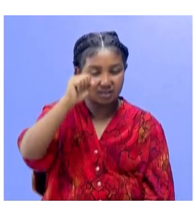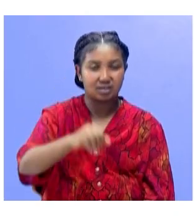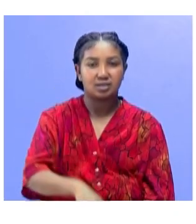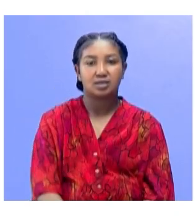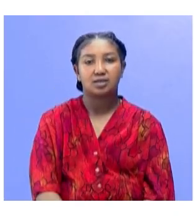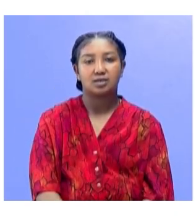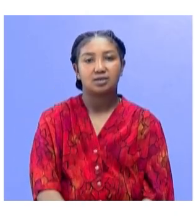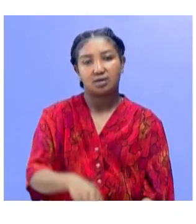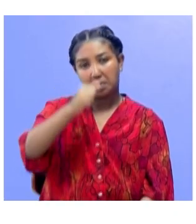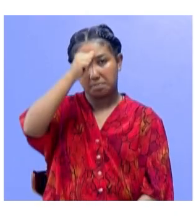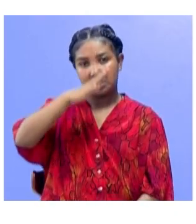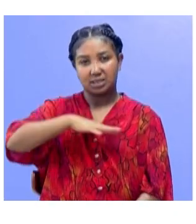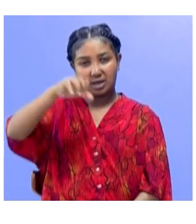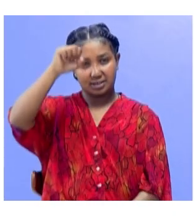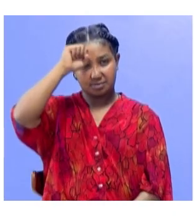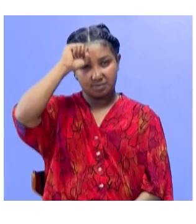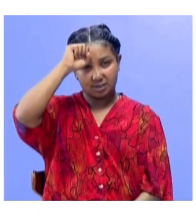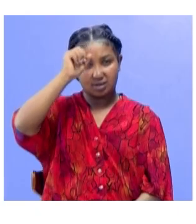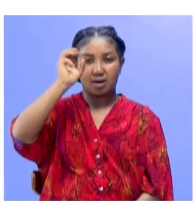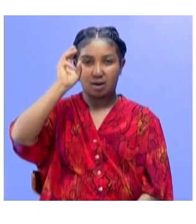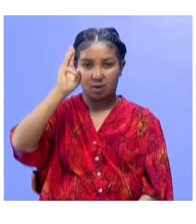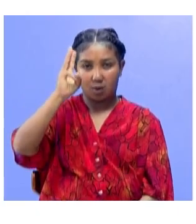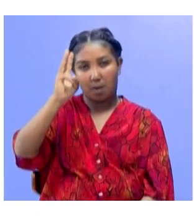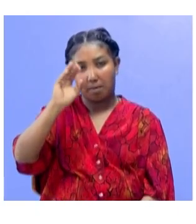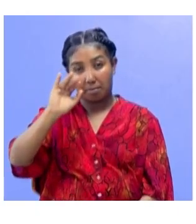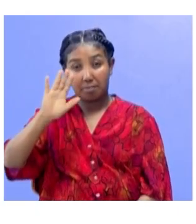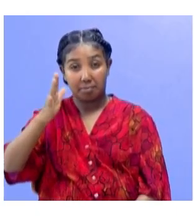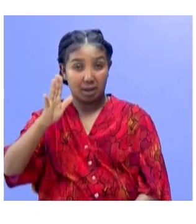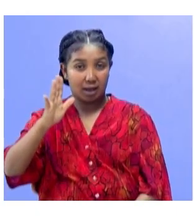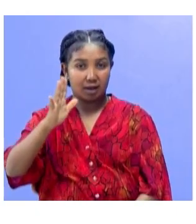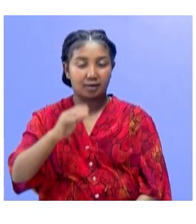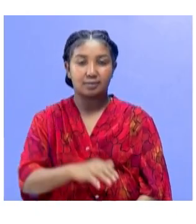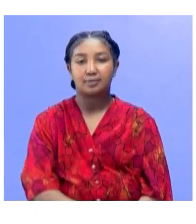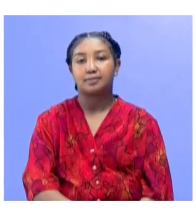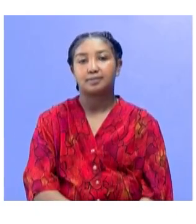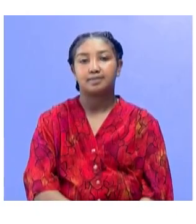yes? Mr. Smith will or may